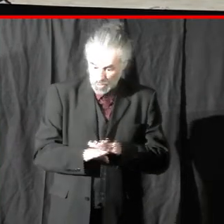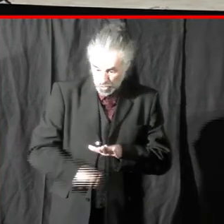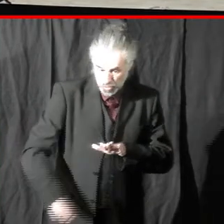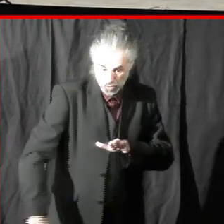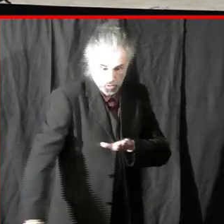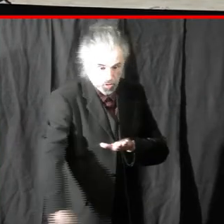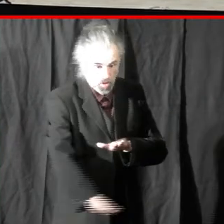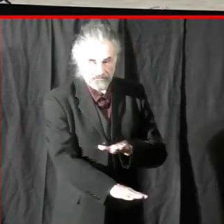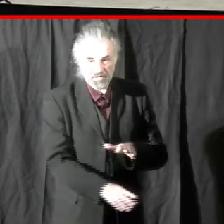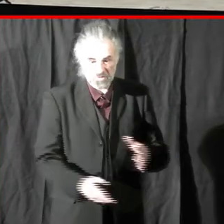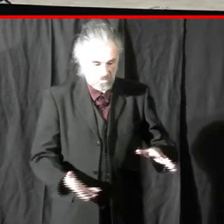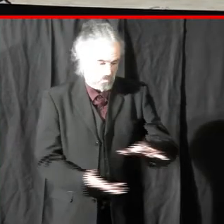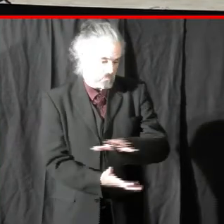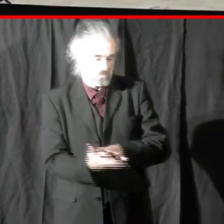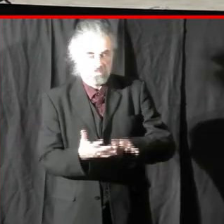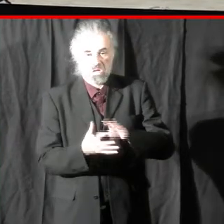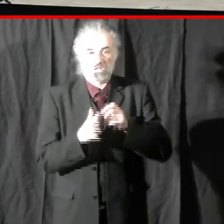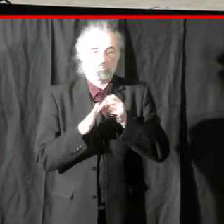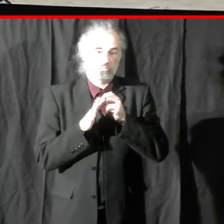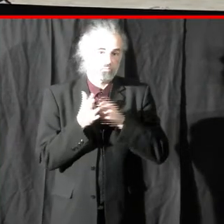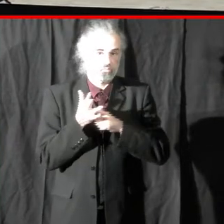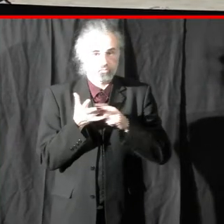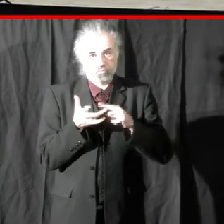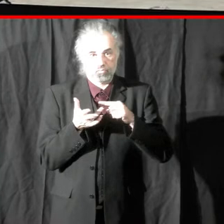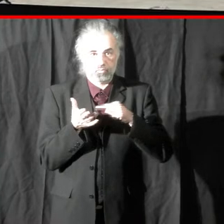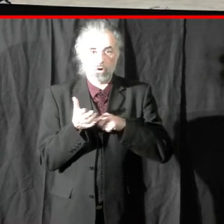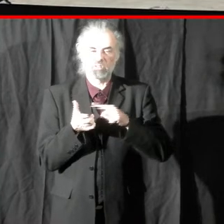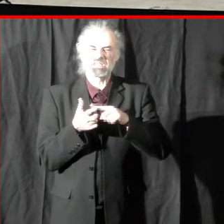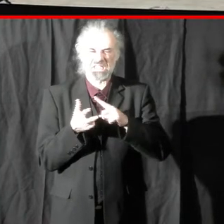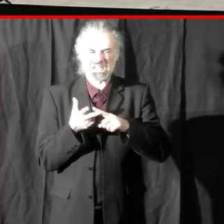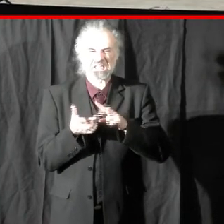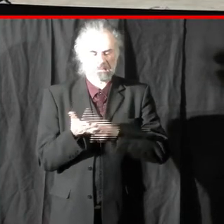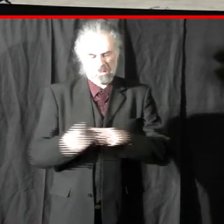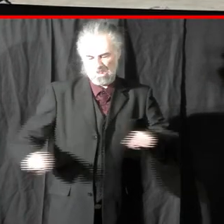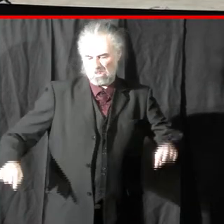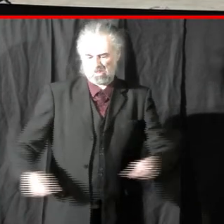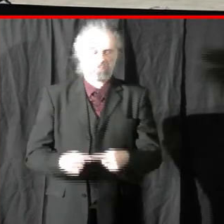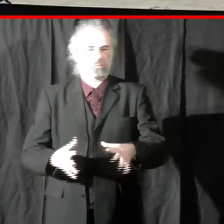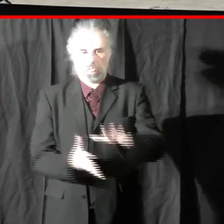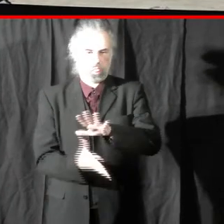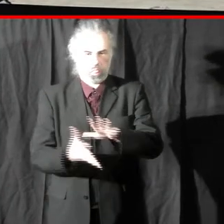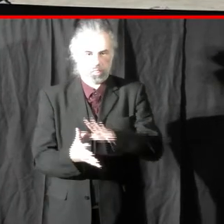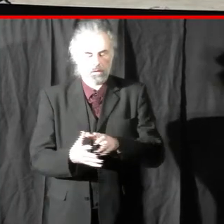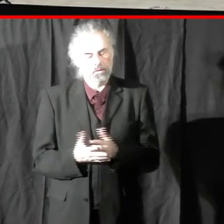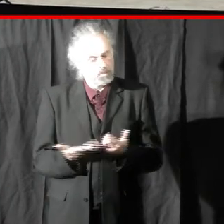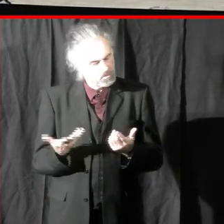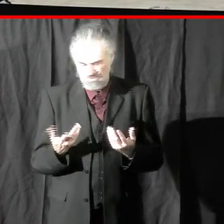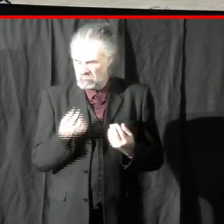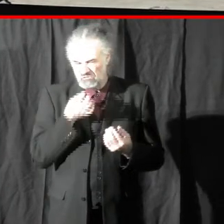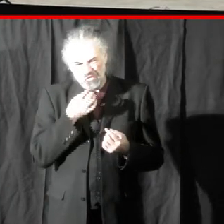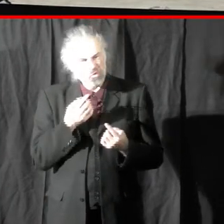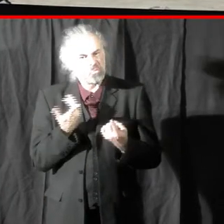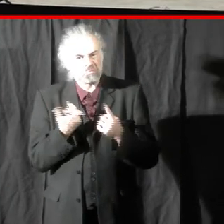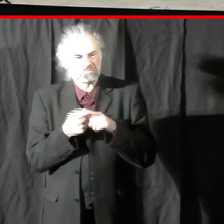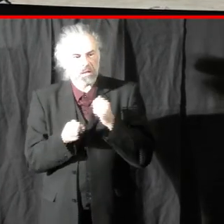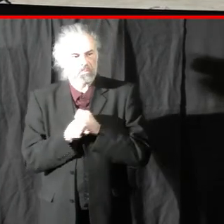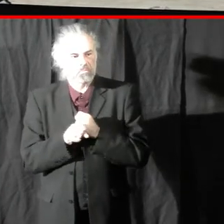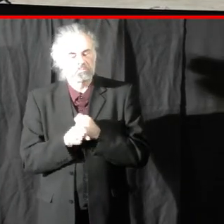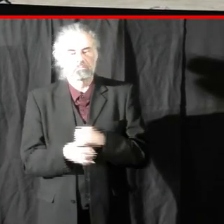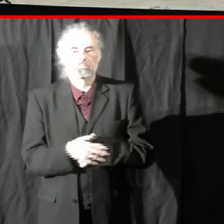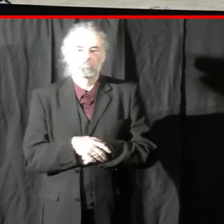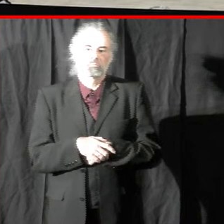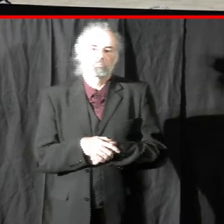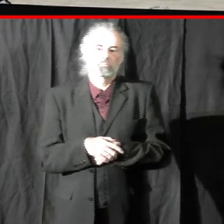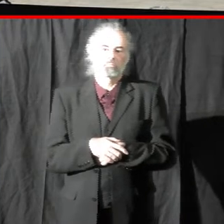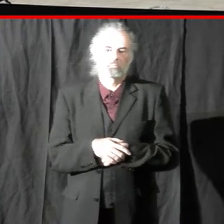with proteins on the surface, really messing around with things. They're just a couple of the things I can think of. So, like, where would you